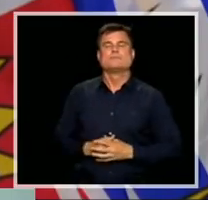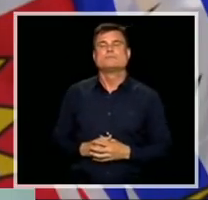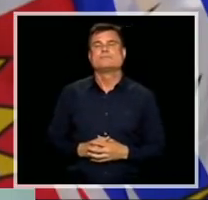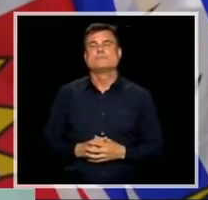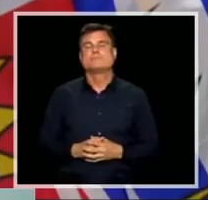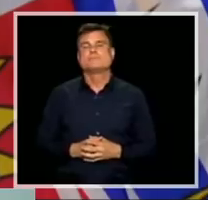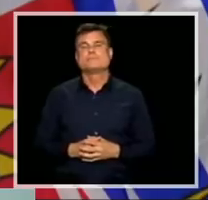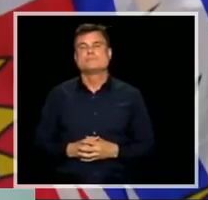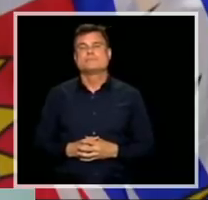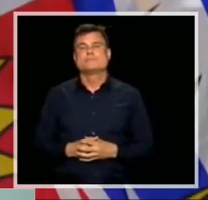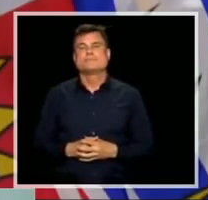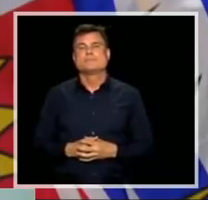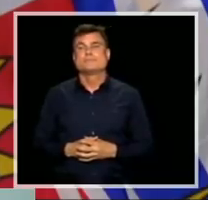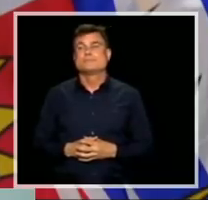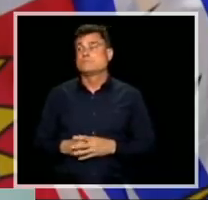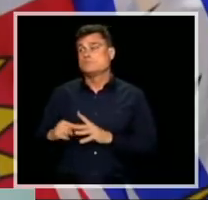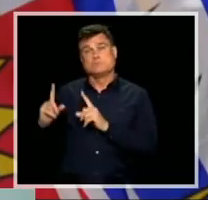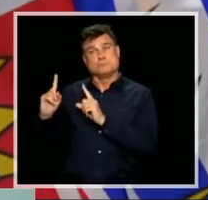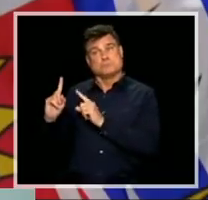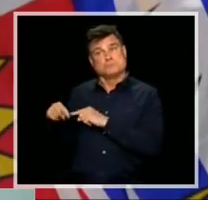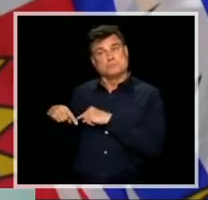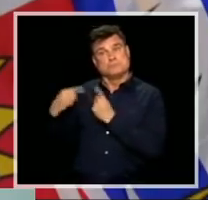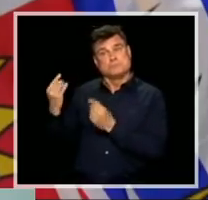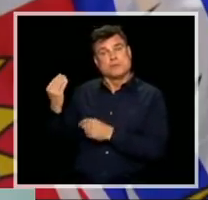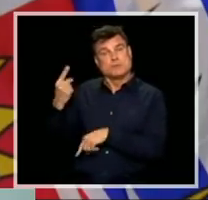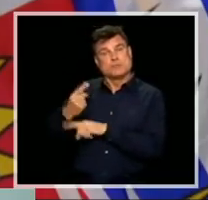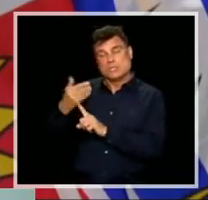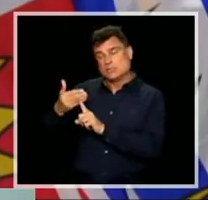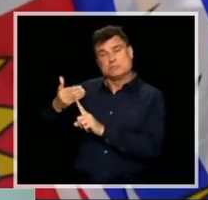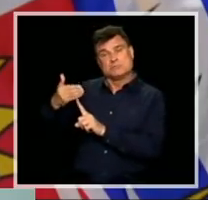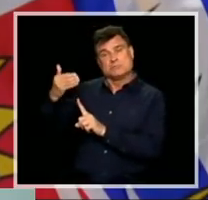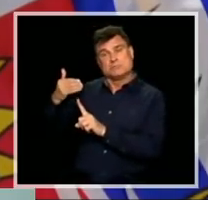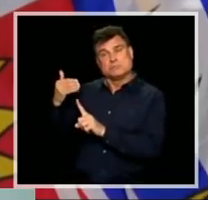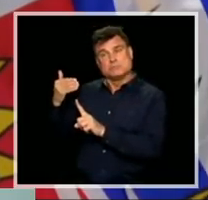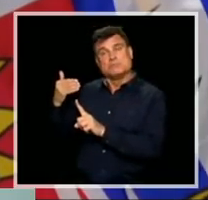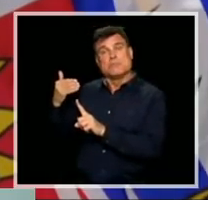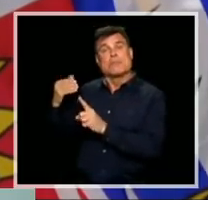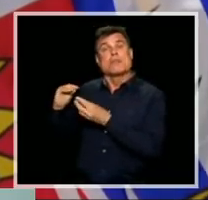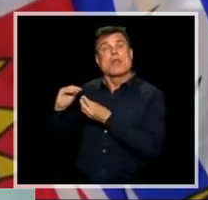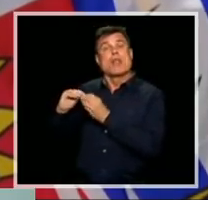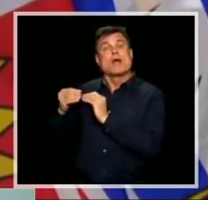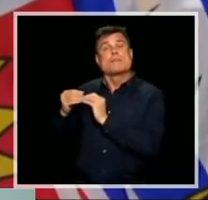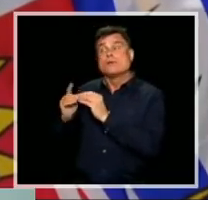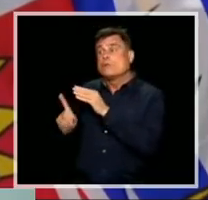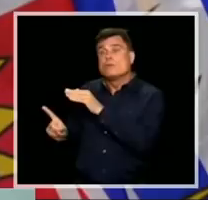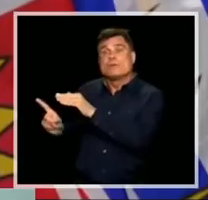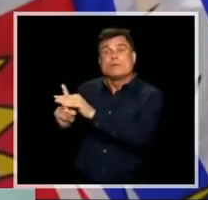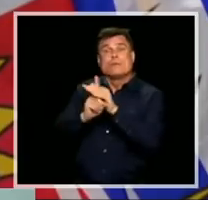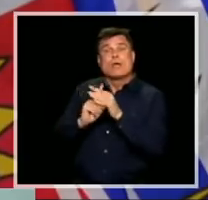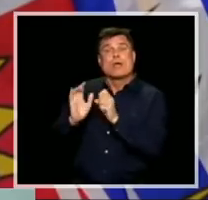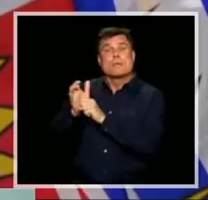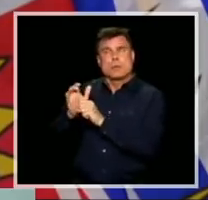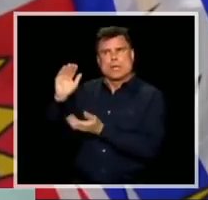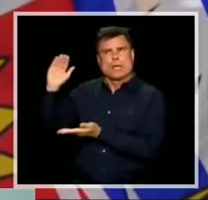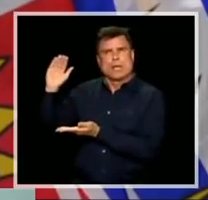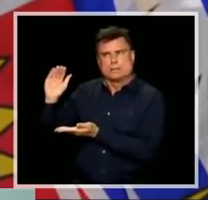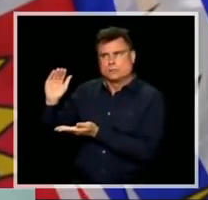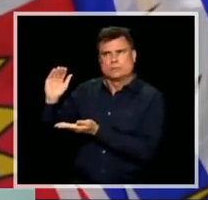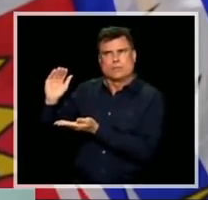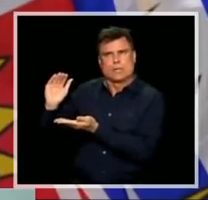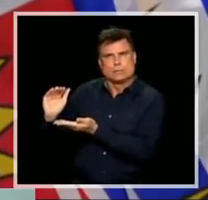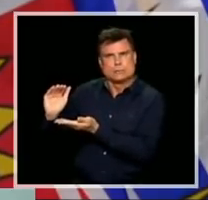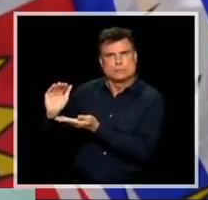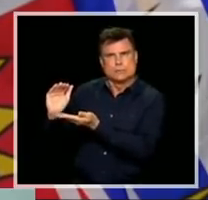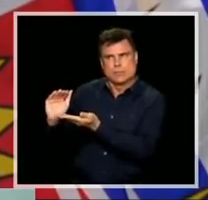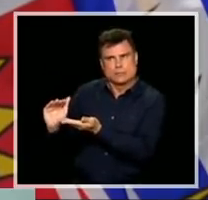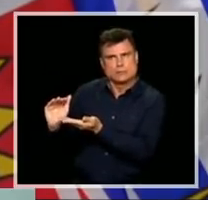hands regularly, covering our mouth when we cough. It means making sure that we keep that safe physical distance between us and